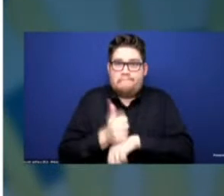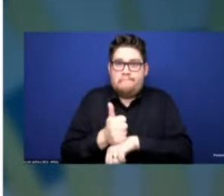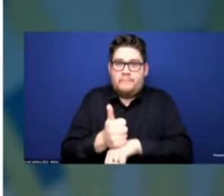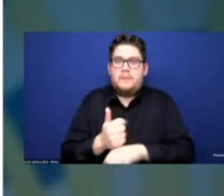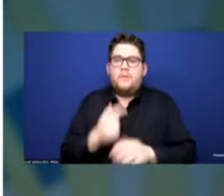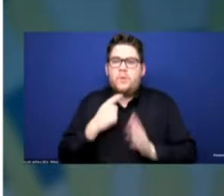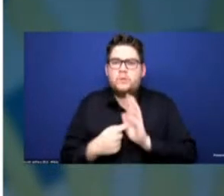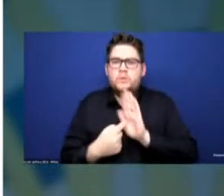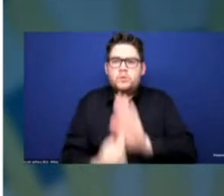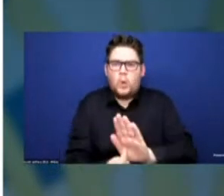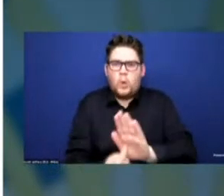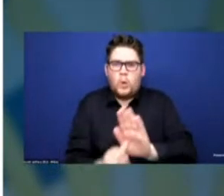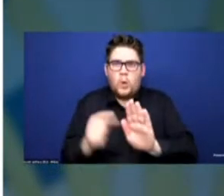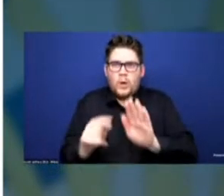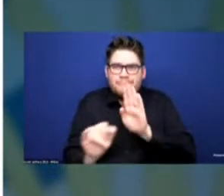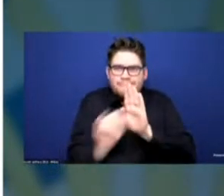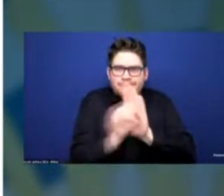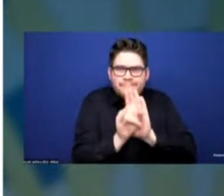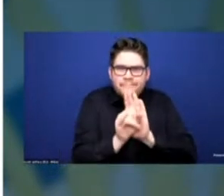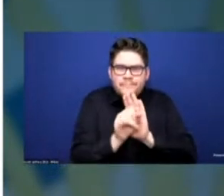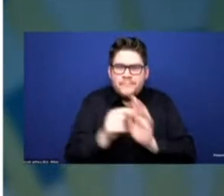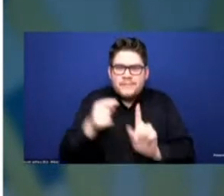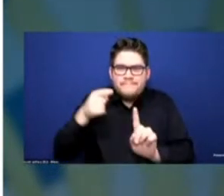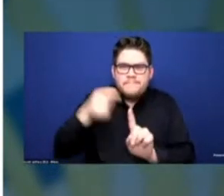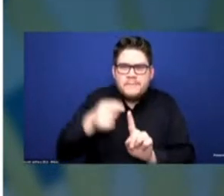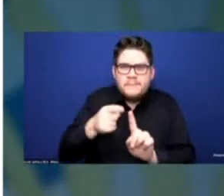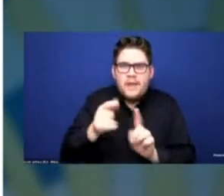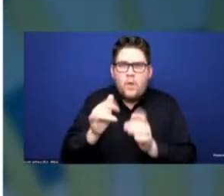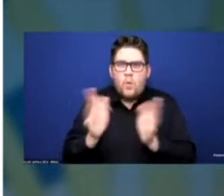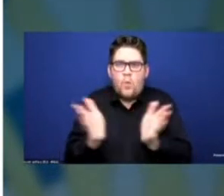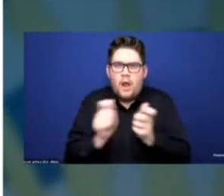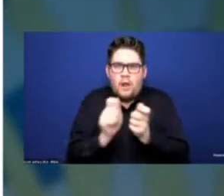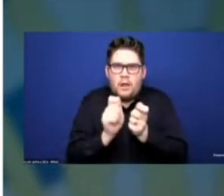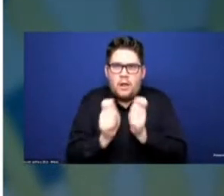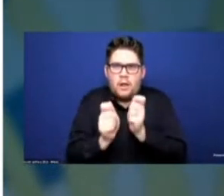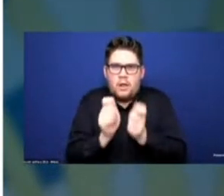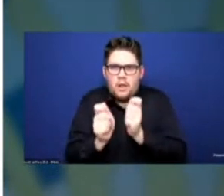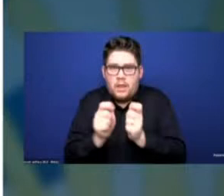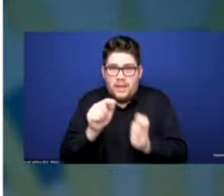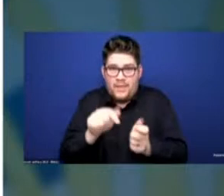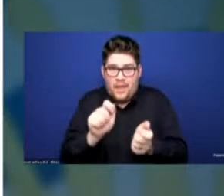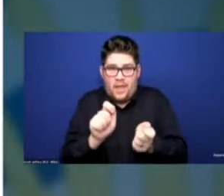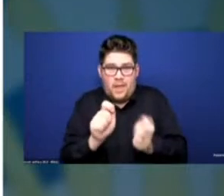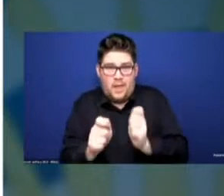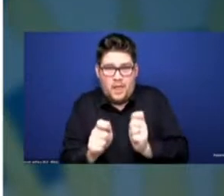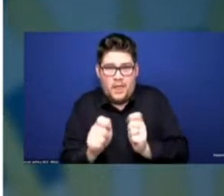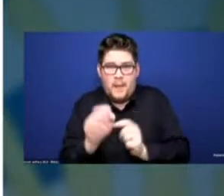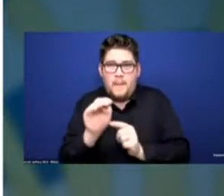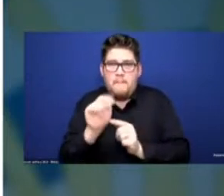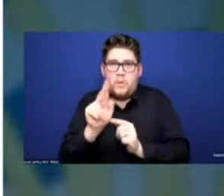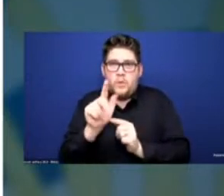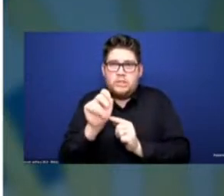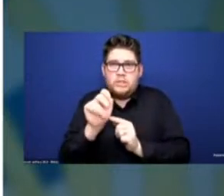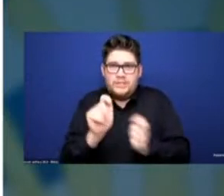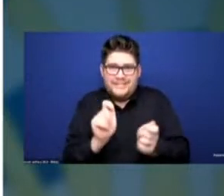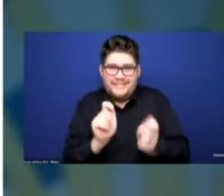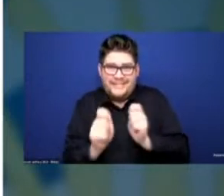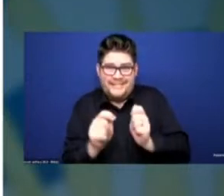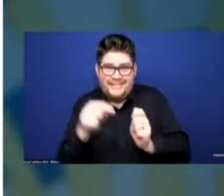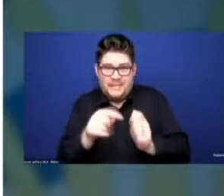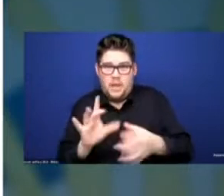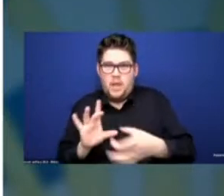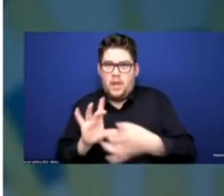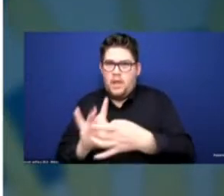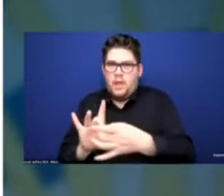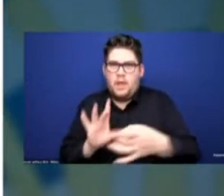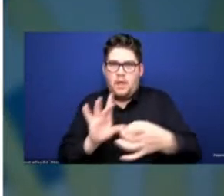that certain combinations of mutations are associated with certain of the variants of concern. In particular, we have a pretty good screening